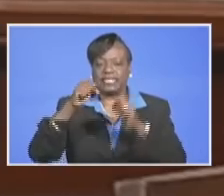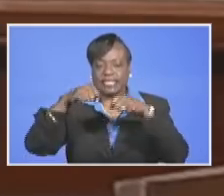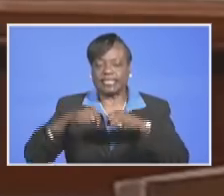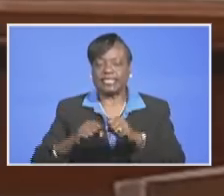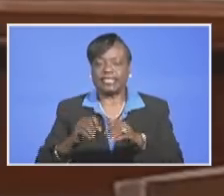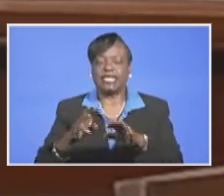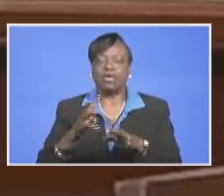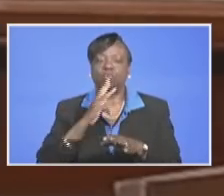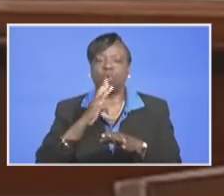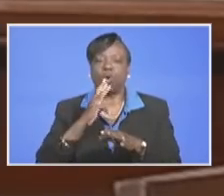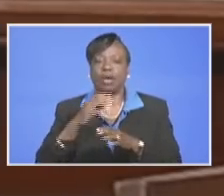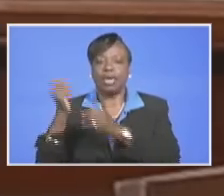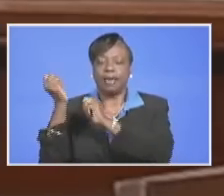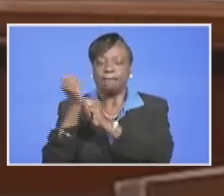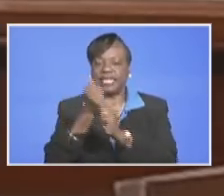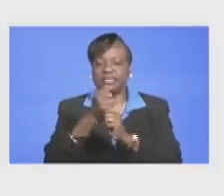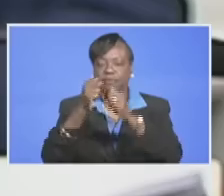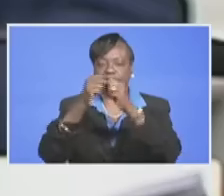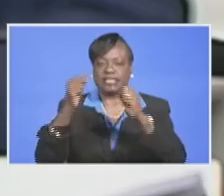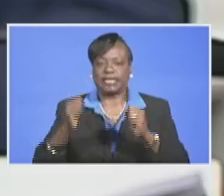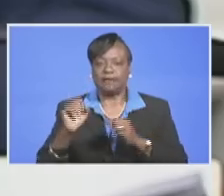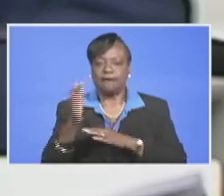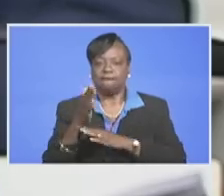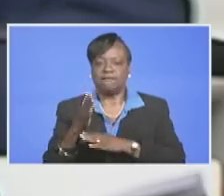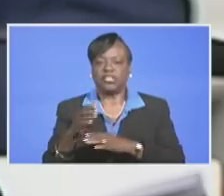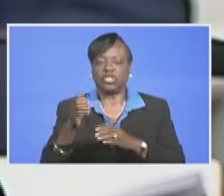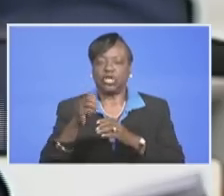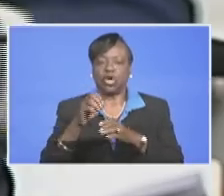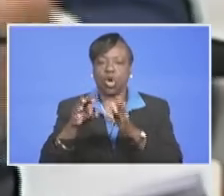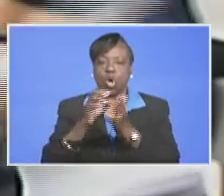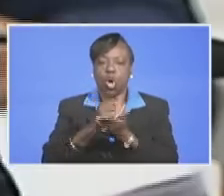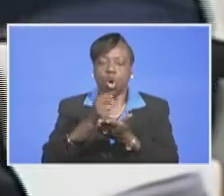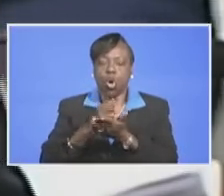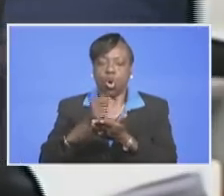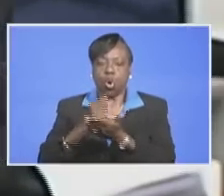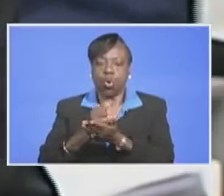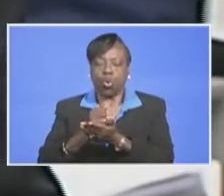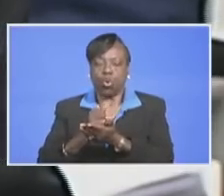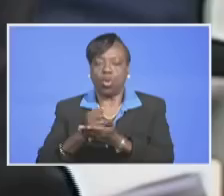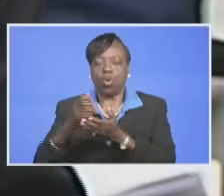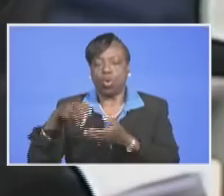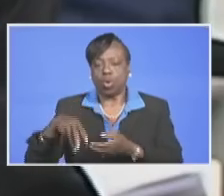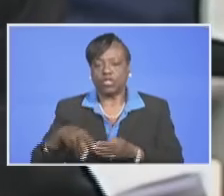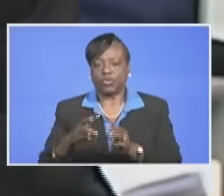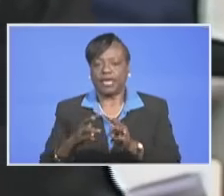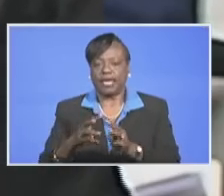stadium, the fishing hole causeway, and that leaves me at only